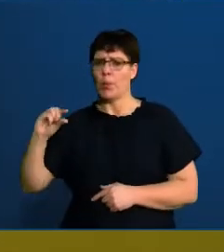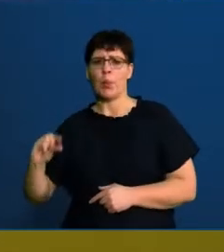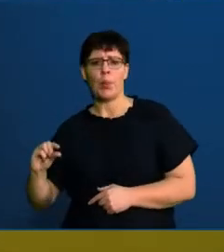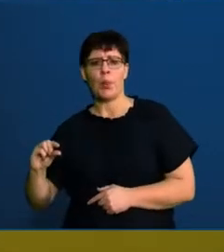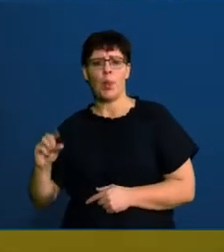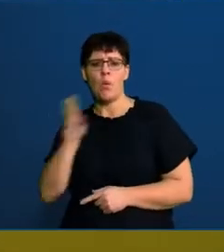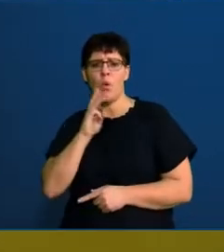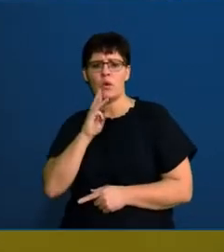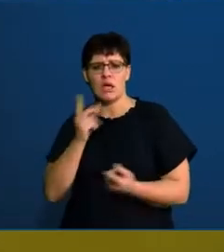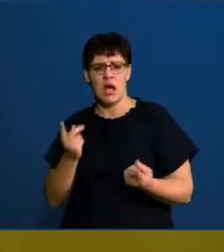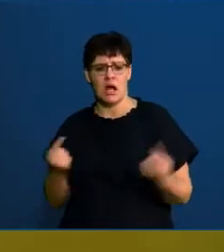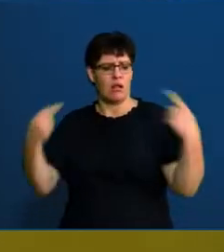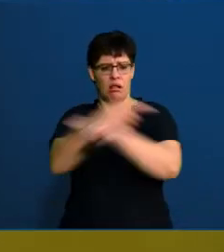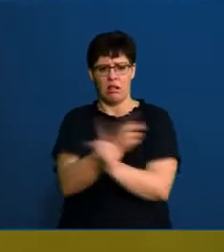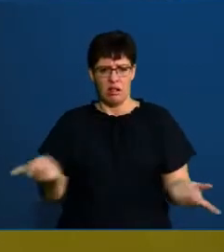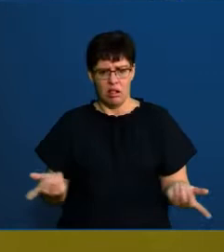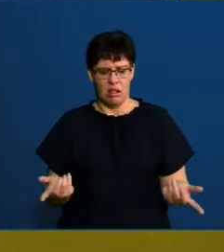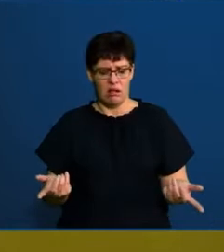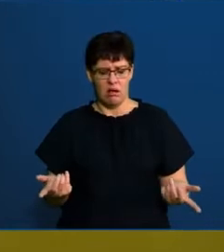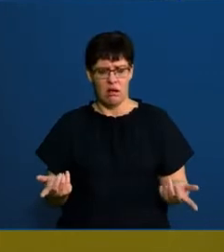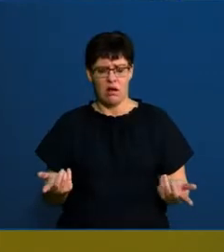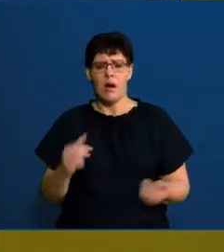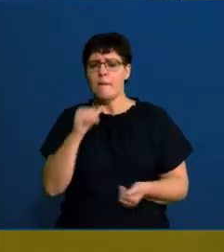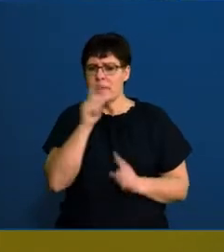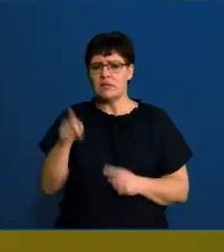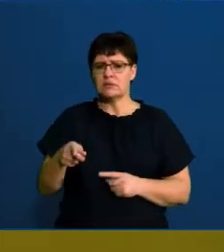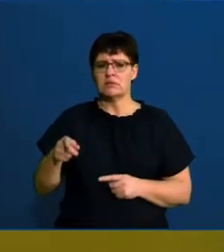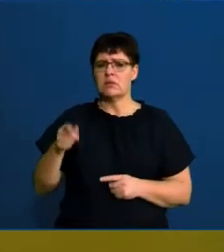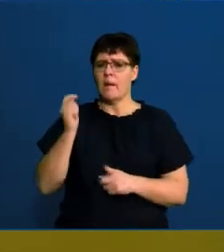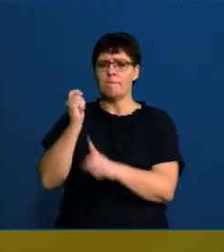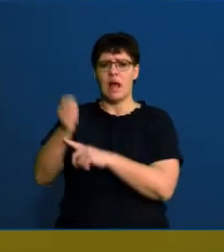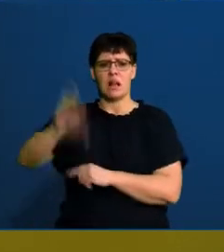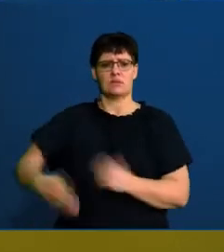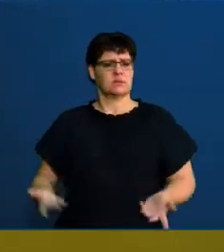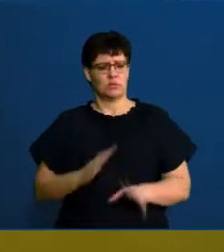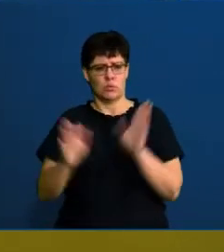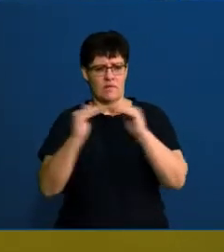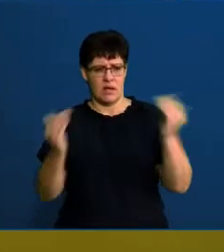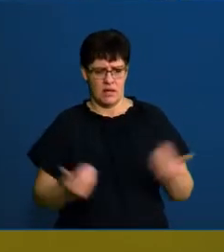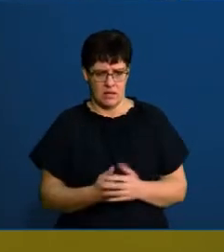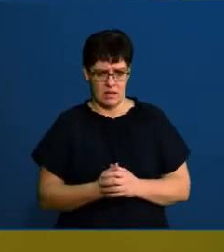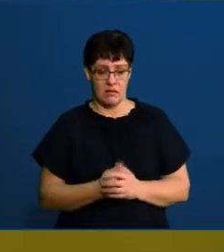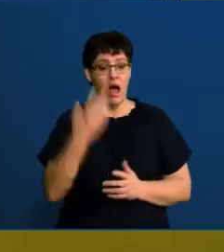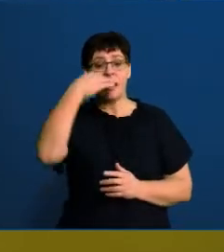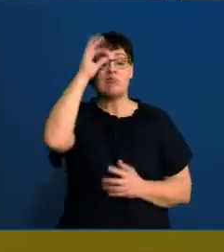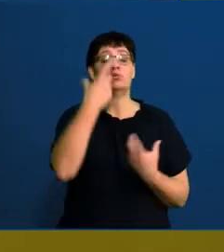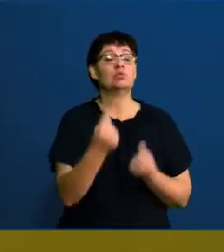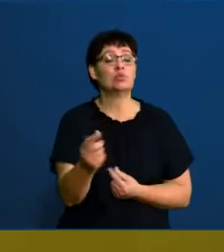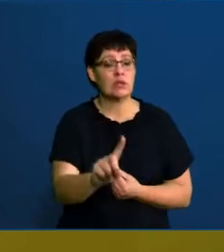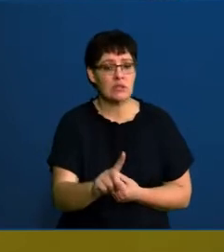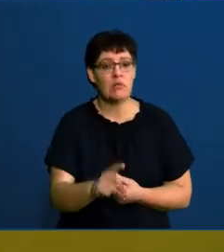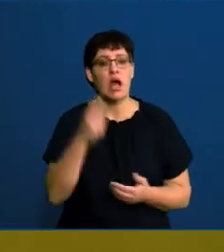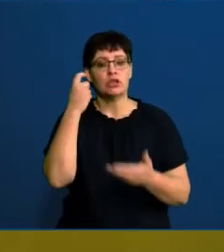or vice versa, I use a little bit of water, you use a lot of water, it's kind of not fair. So what the government does is they actually charge